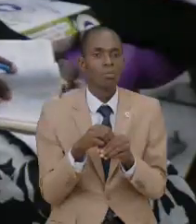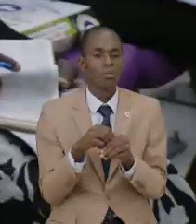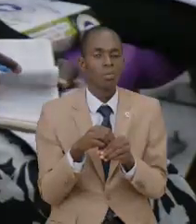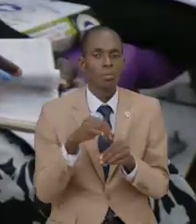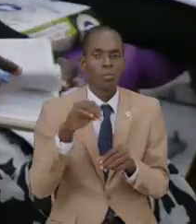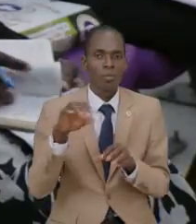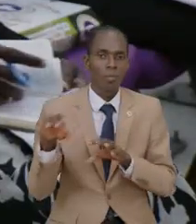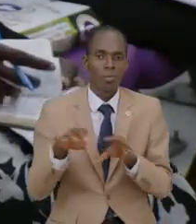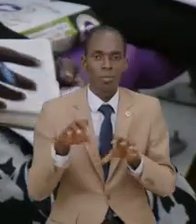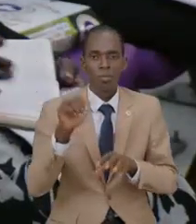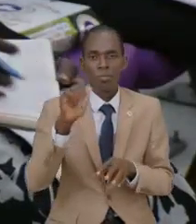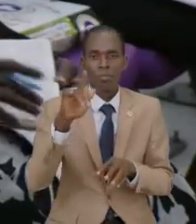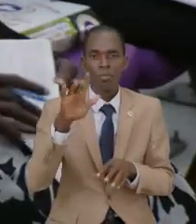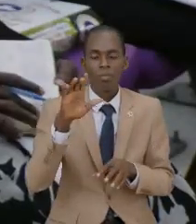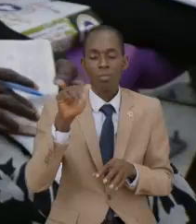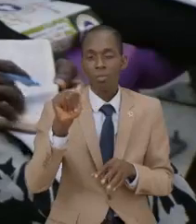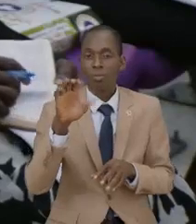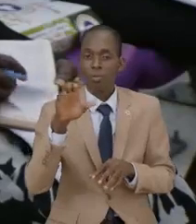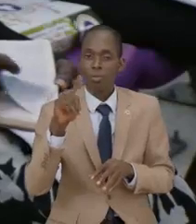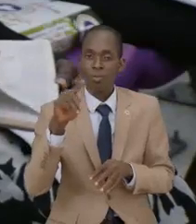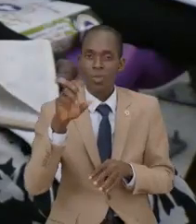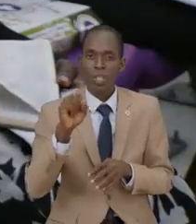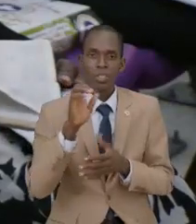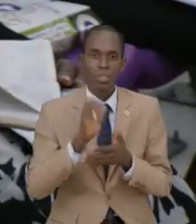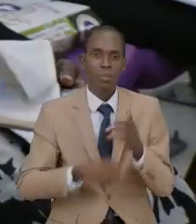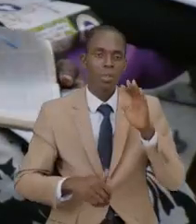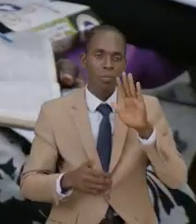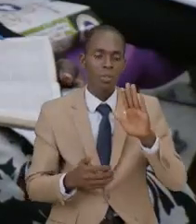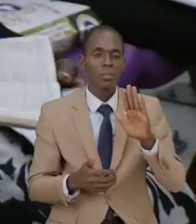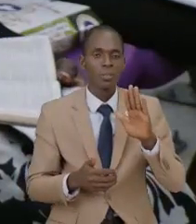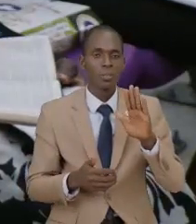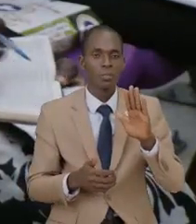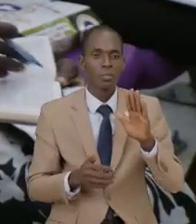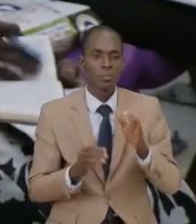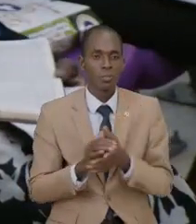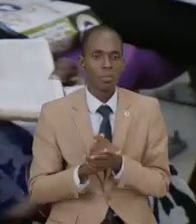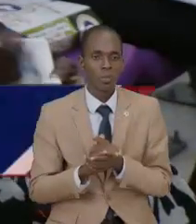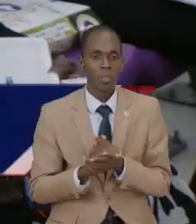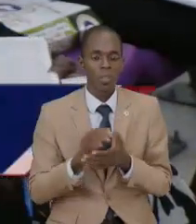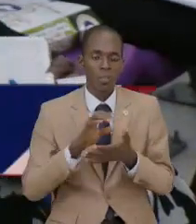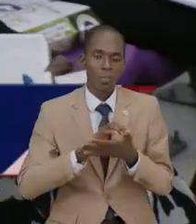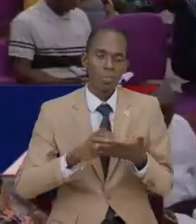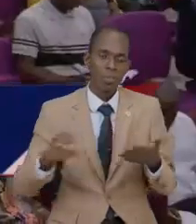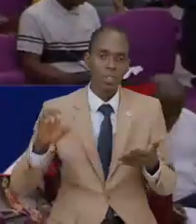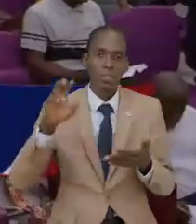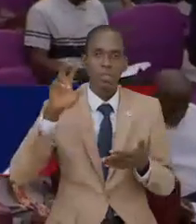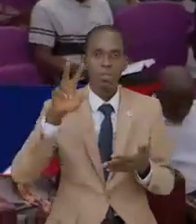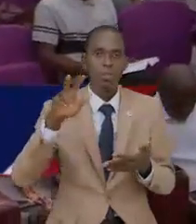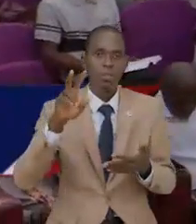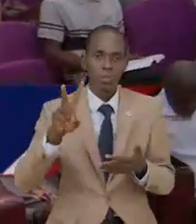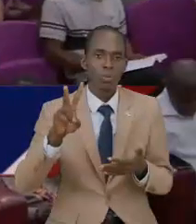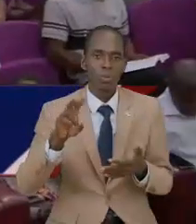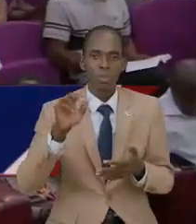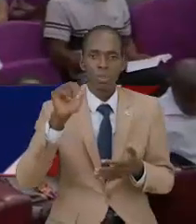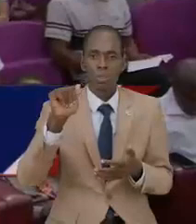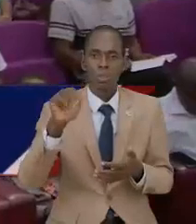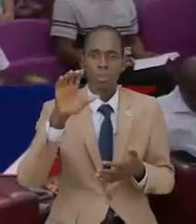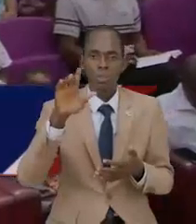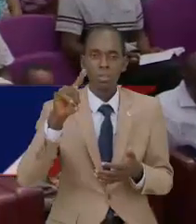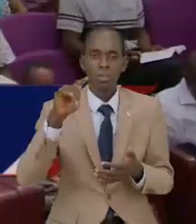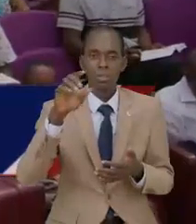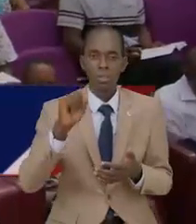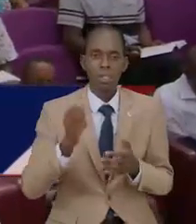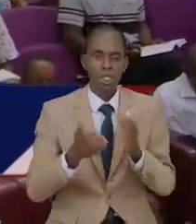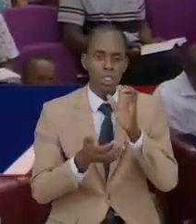Acts of the Apostles, chapter 5, I'm reading from verse 32. Acts